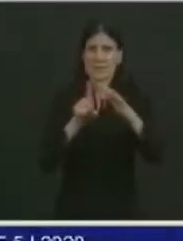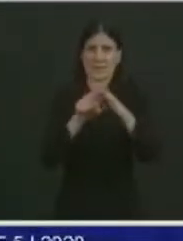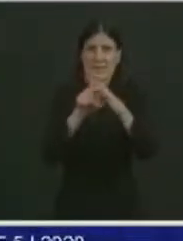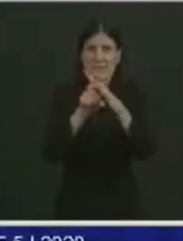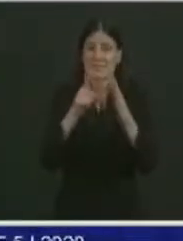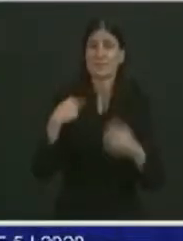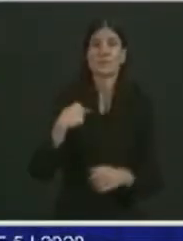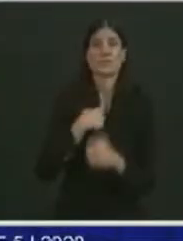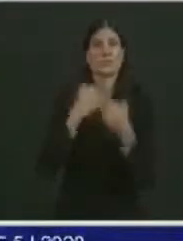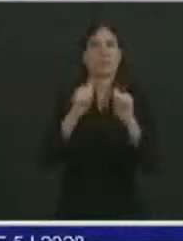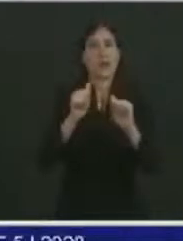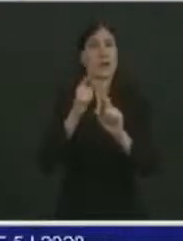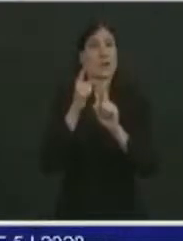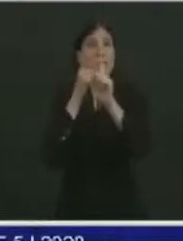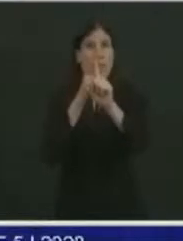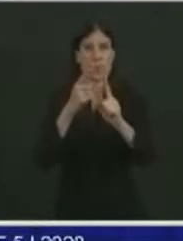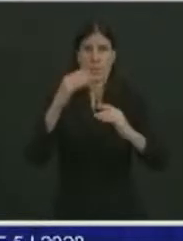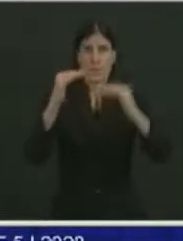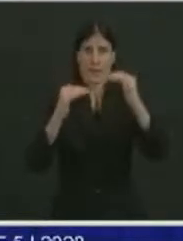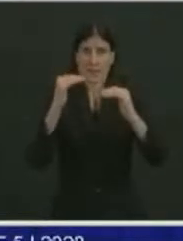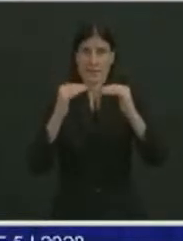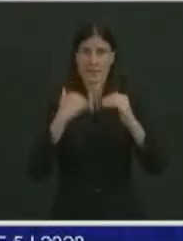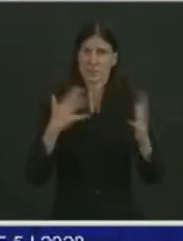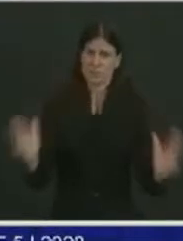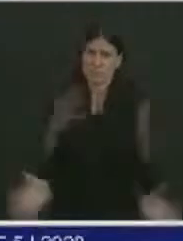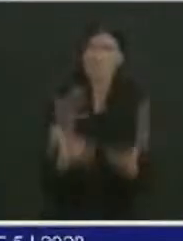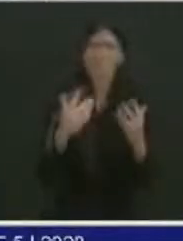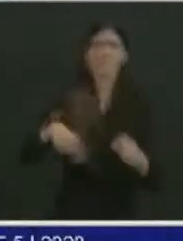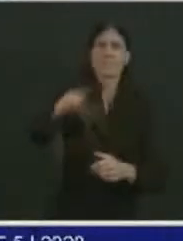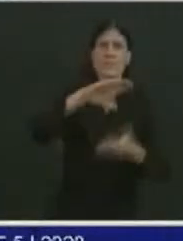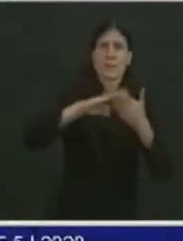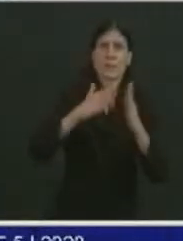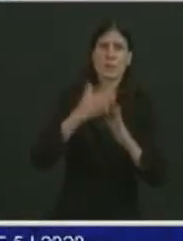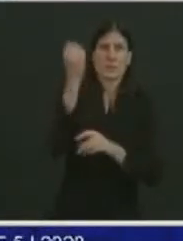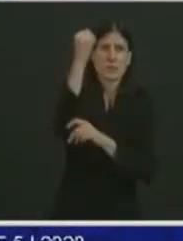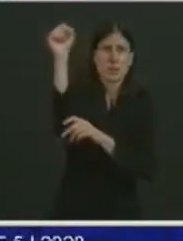we enable a peaceful protest during the day,